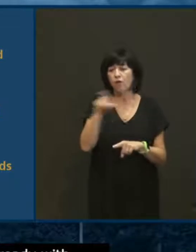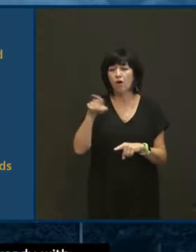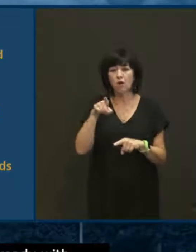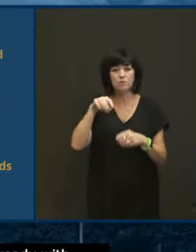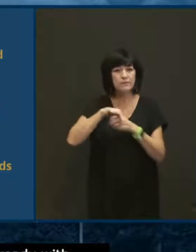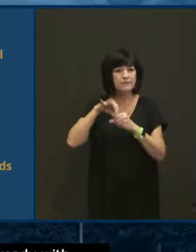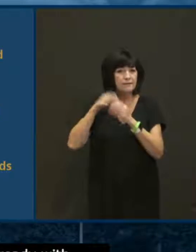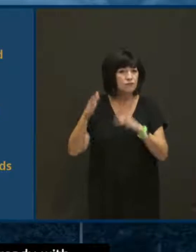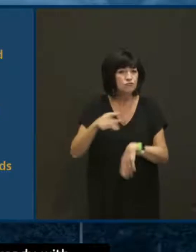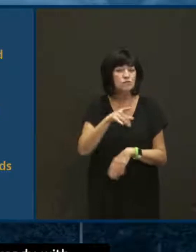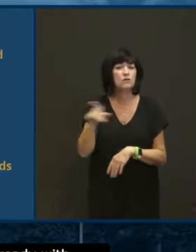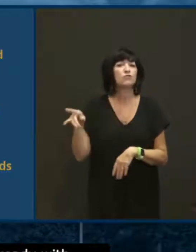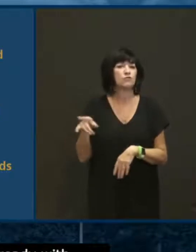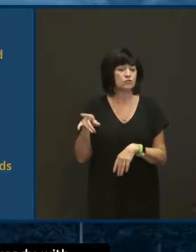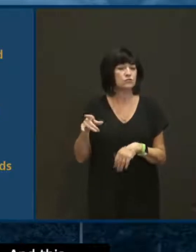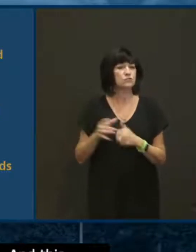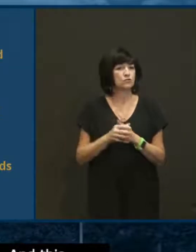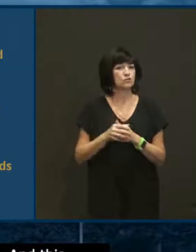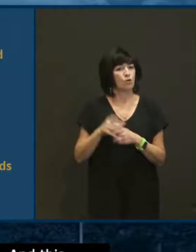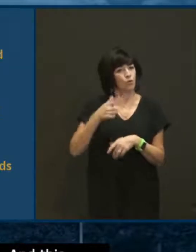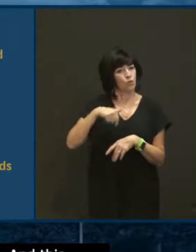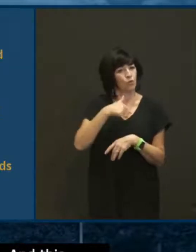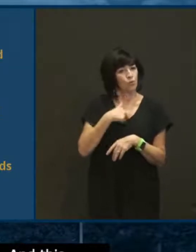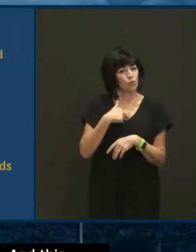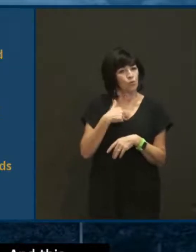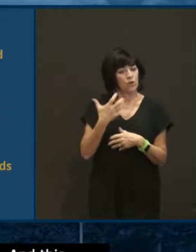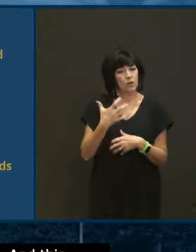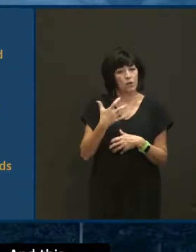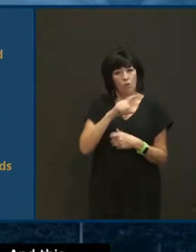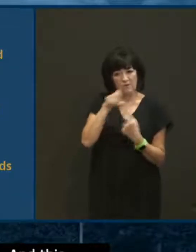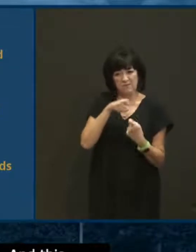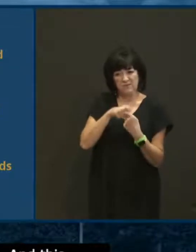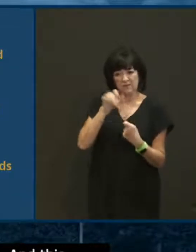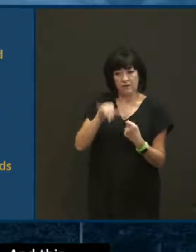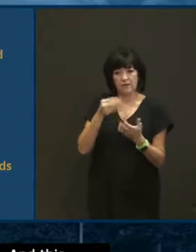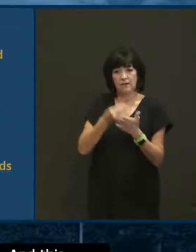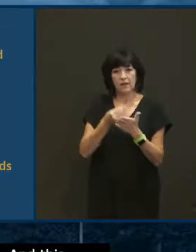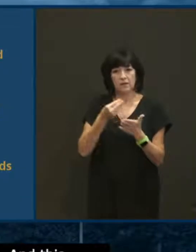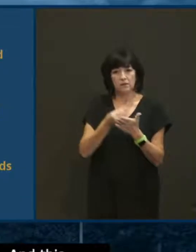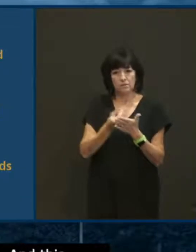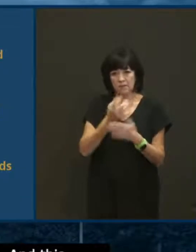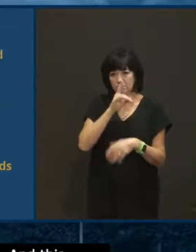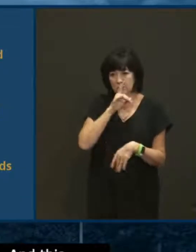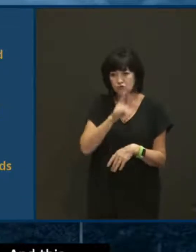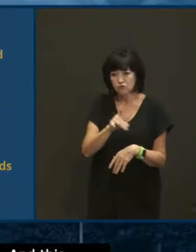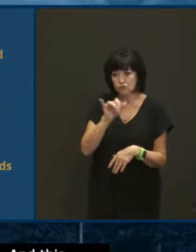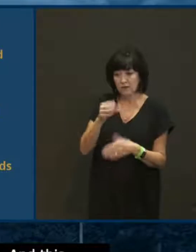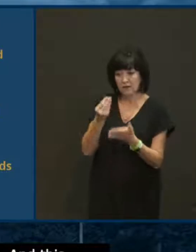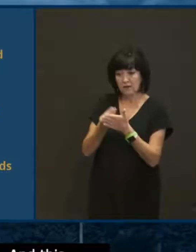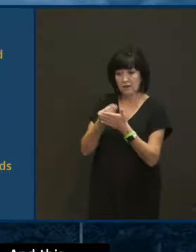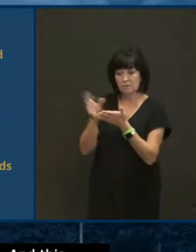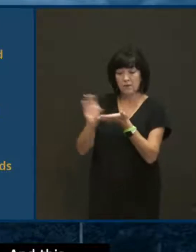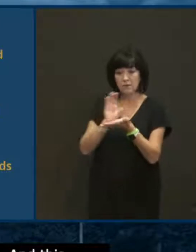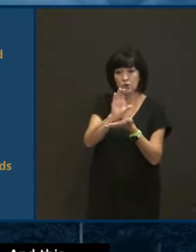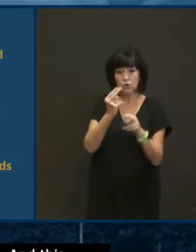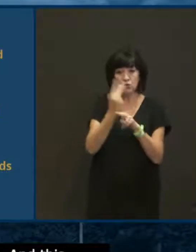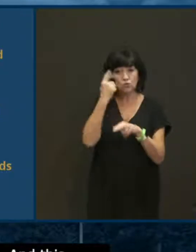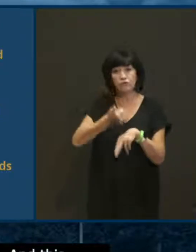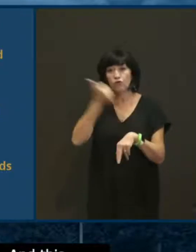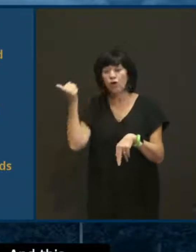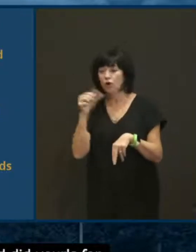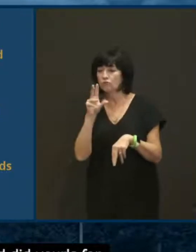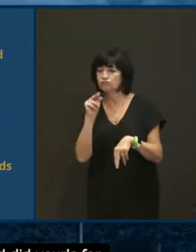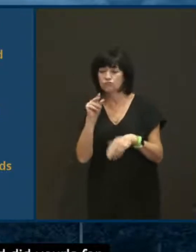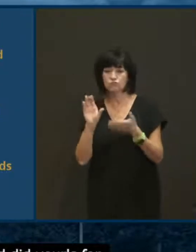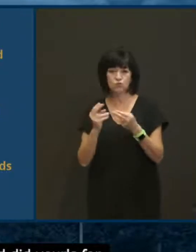some specificity around the amount of expenditure towards each of those programs. It also includes